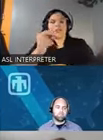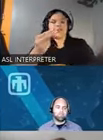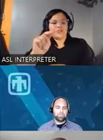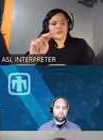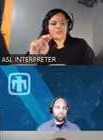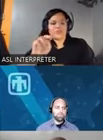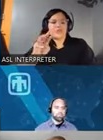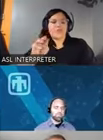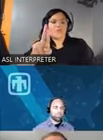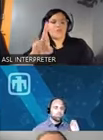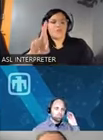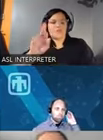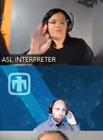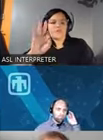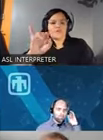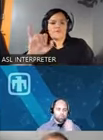justice.